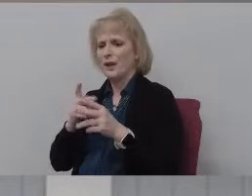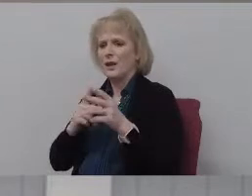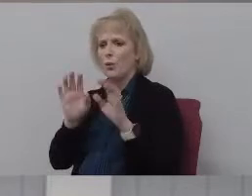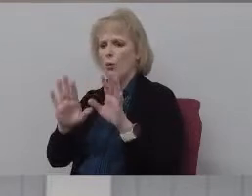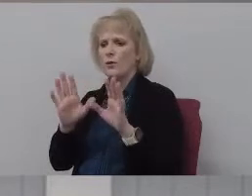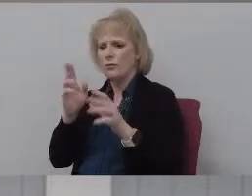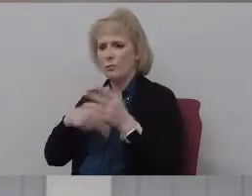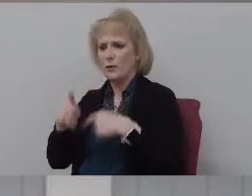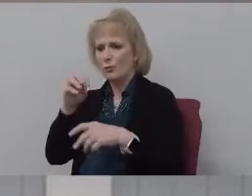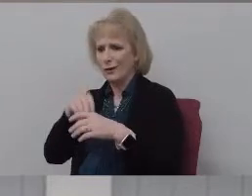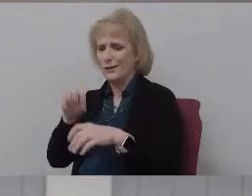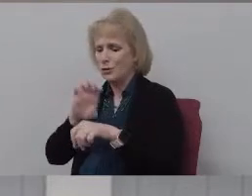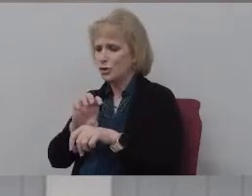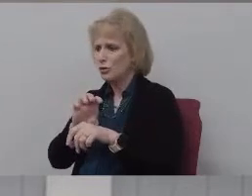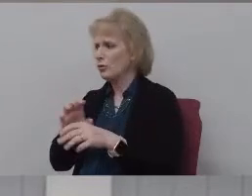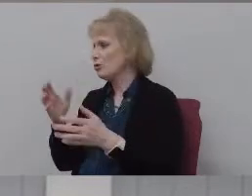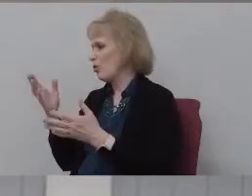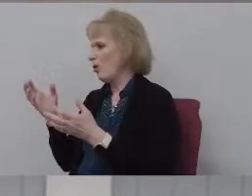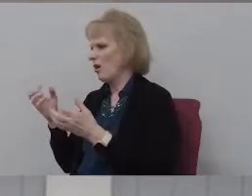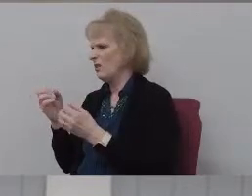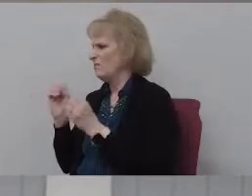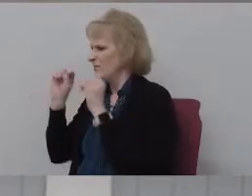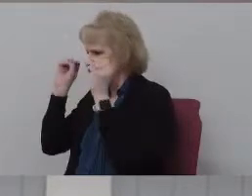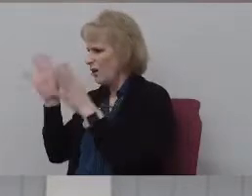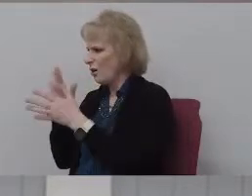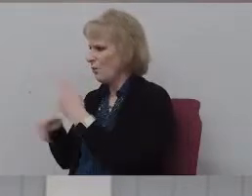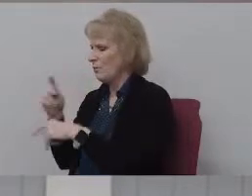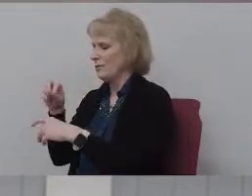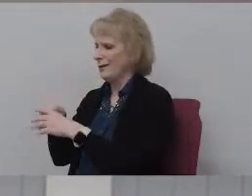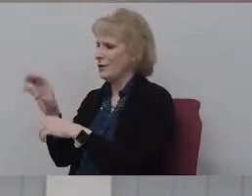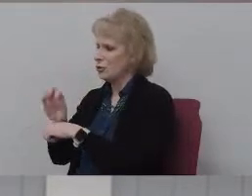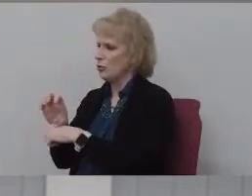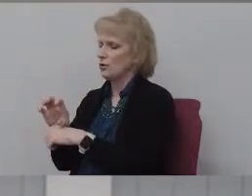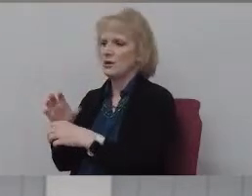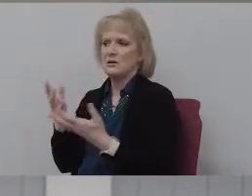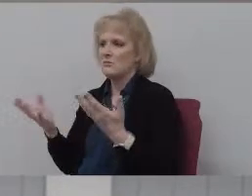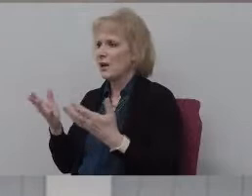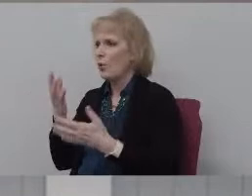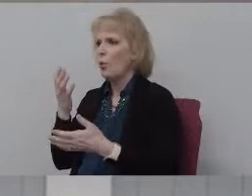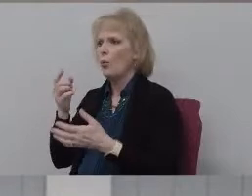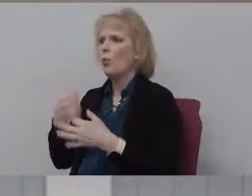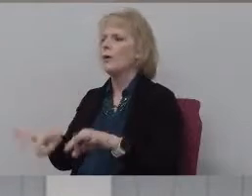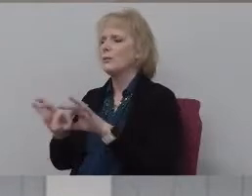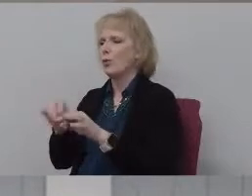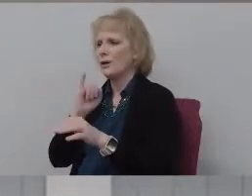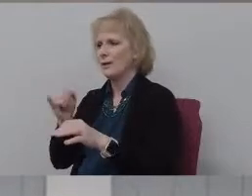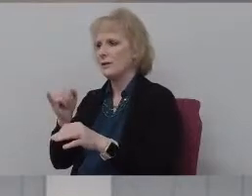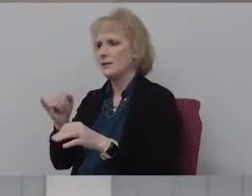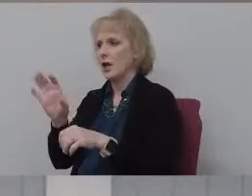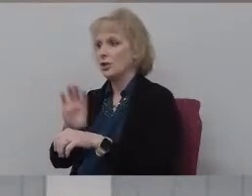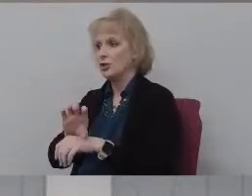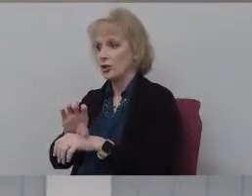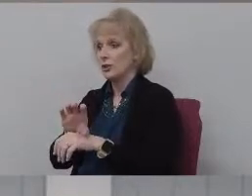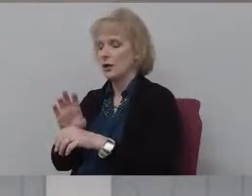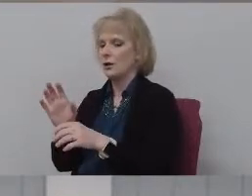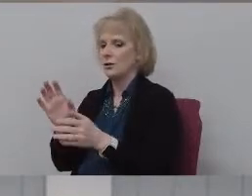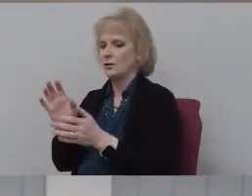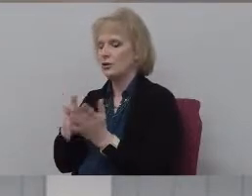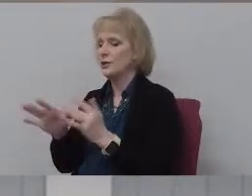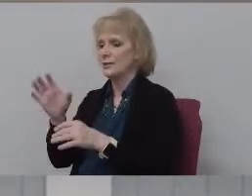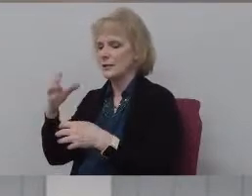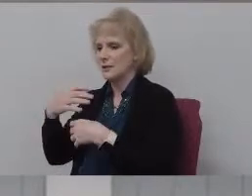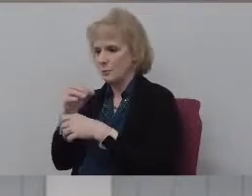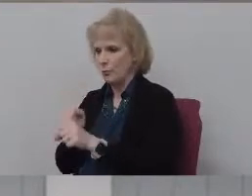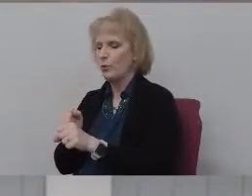those matter. What matters is Jesus put this church together. And if your faith is in the